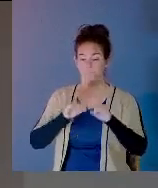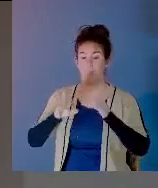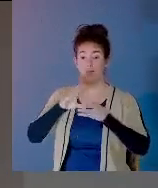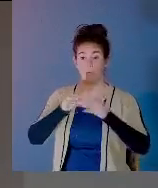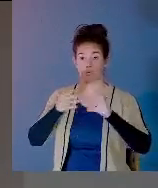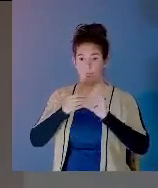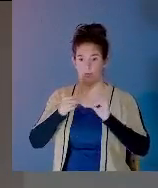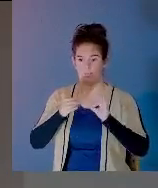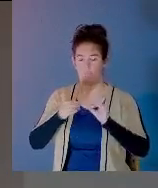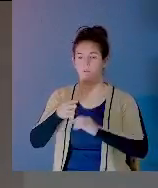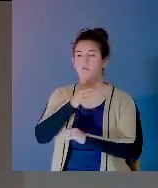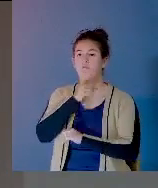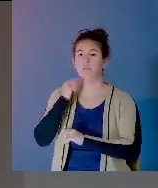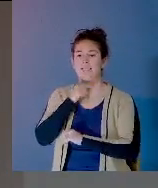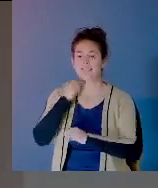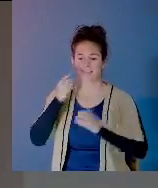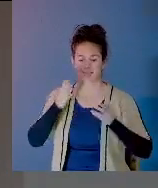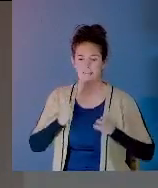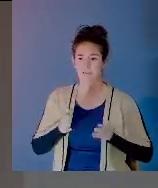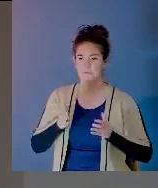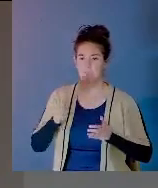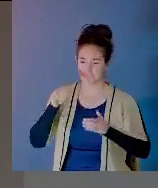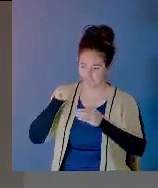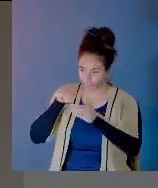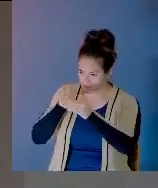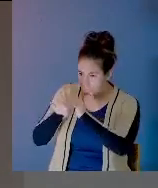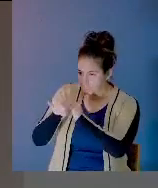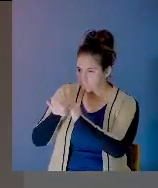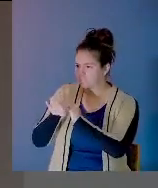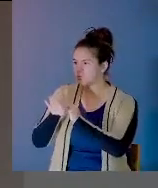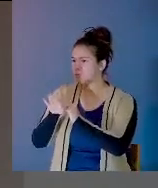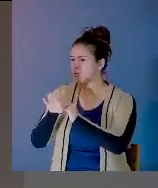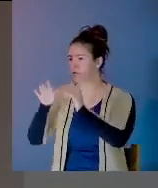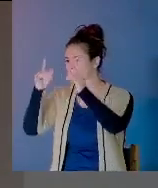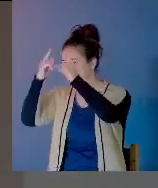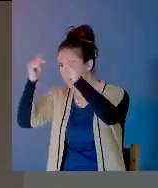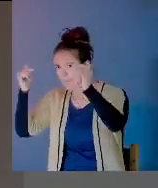tabernacle, the first object of furniture was this altar of